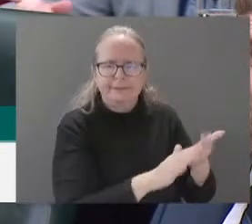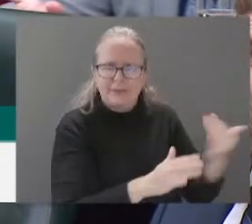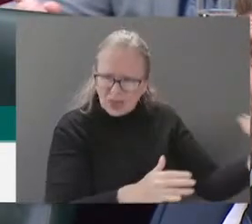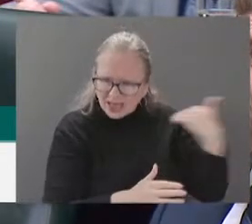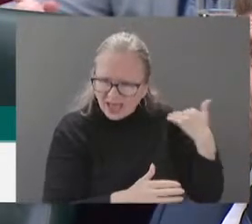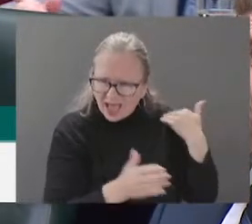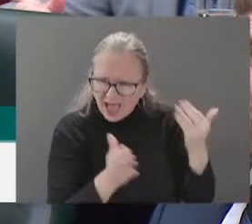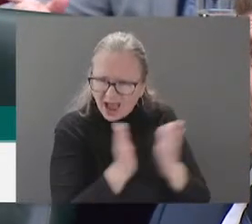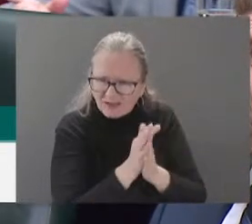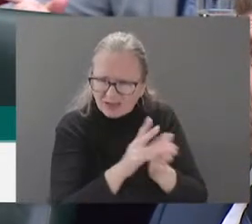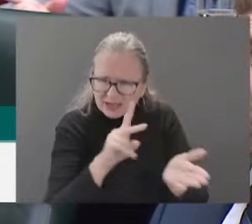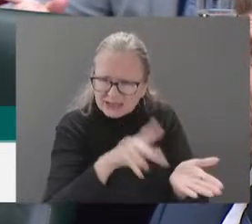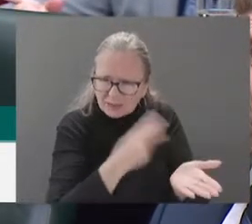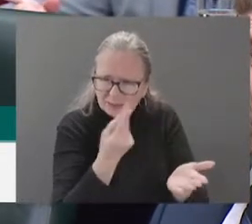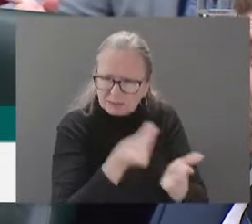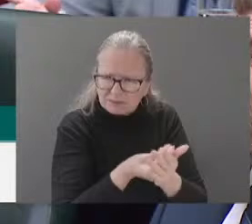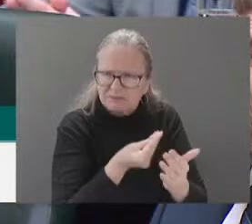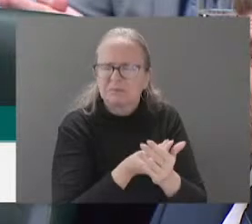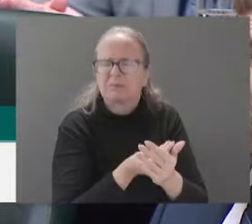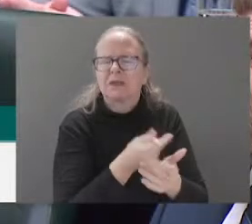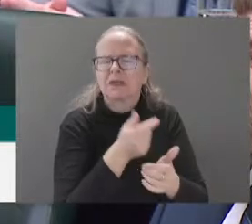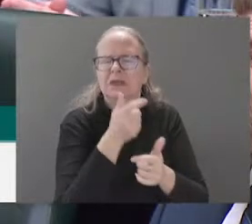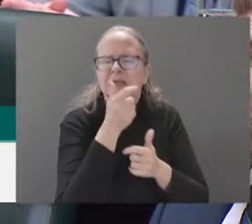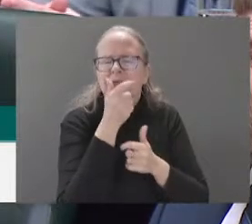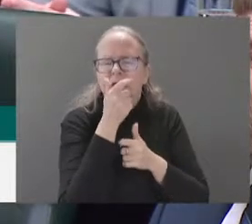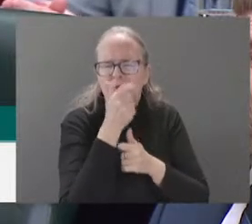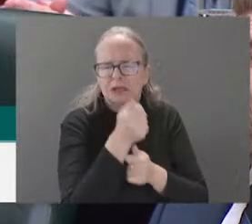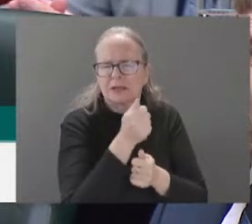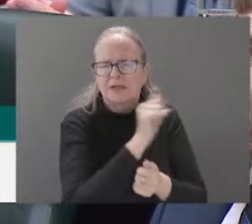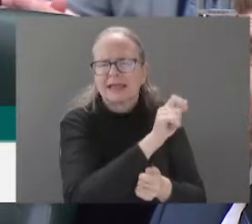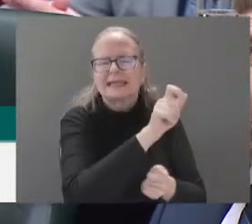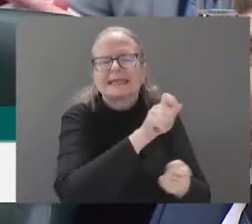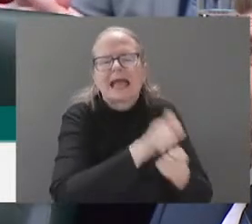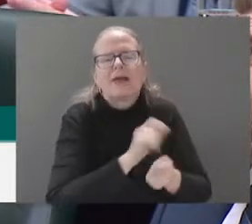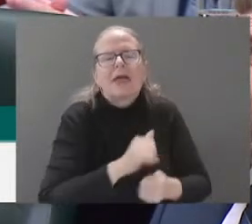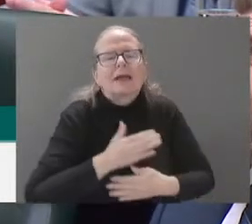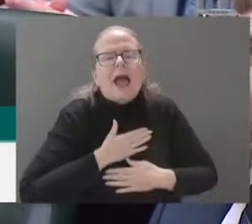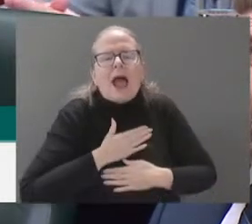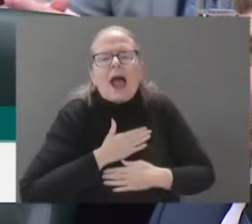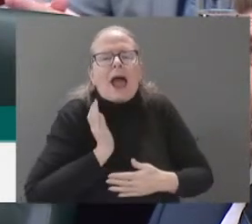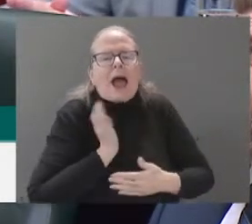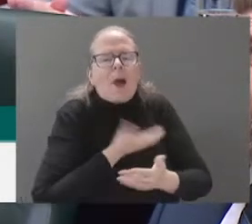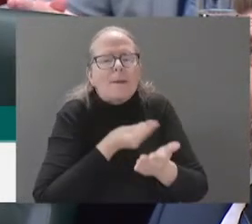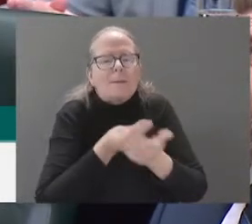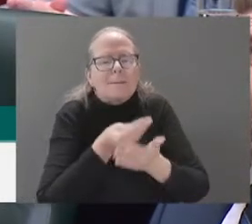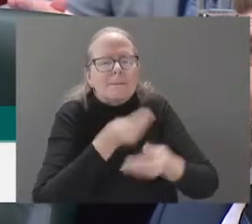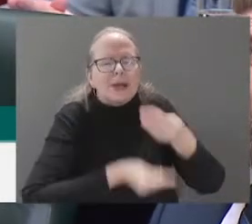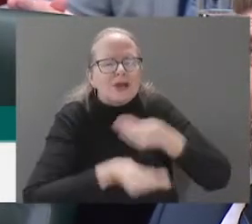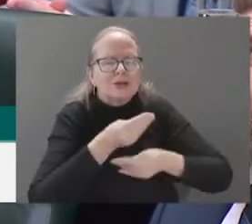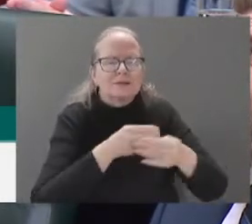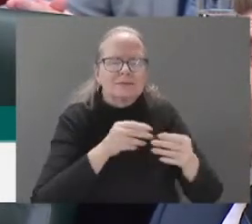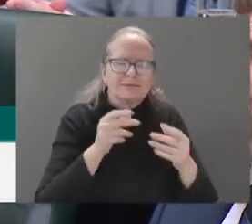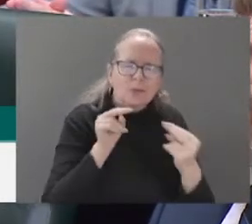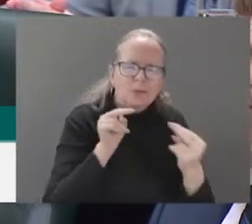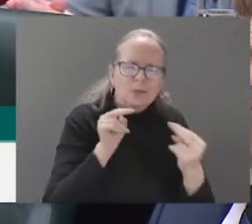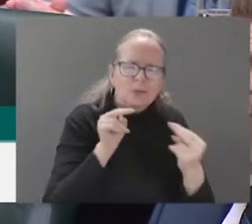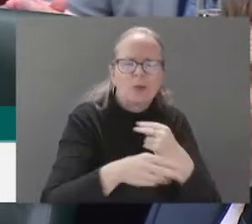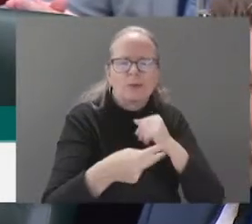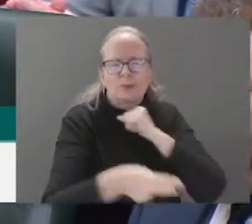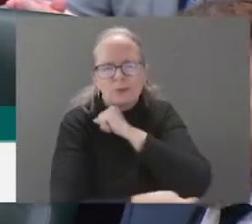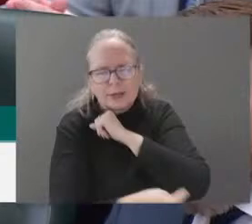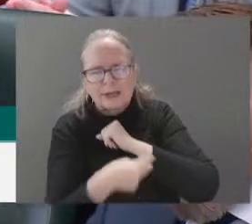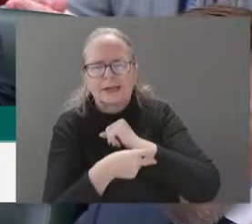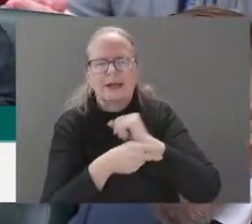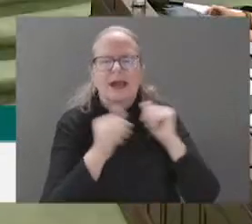is this year for everything within Transportation economic quars roads Bridges everything 3.3 billion we could have doubled it had the NDP